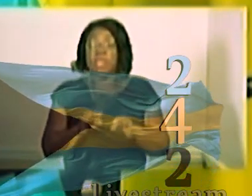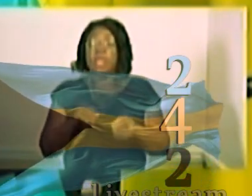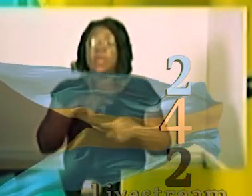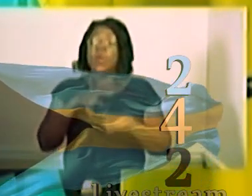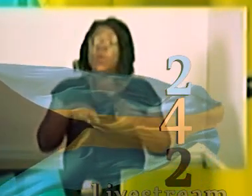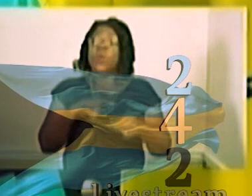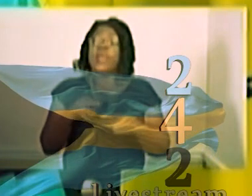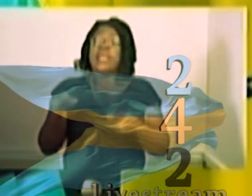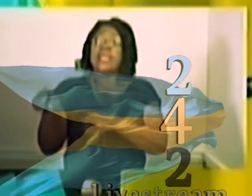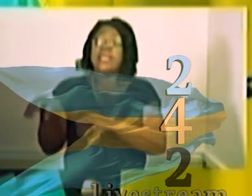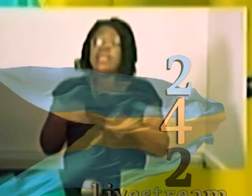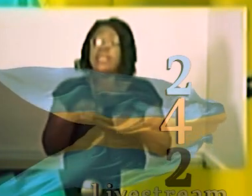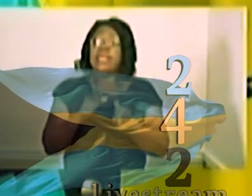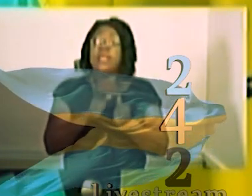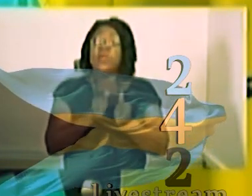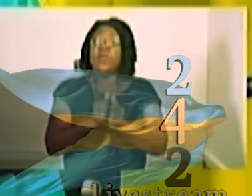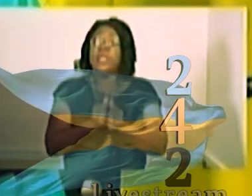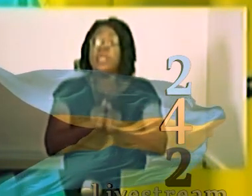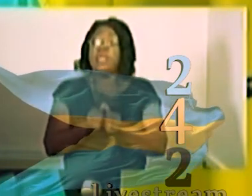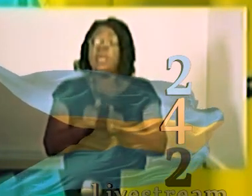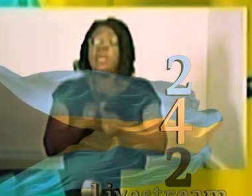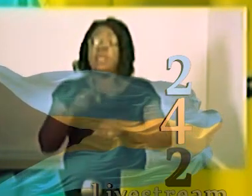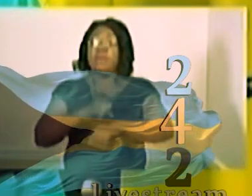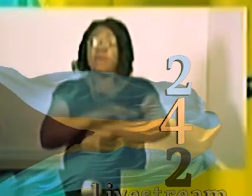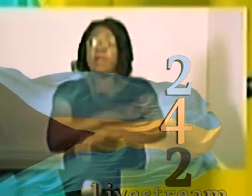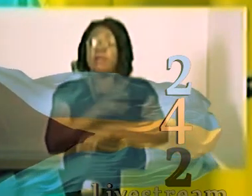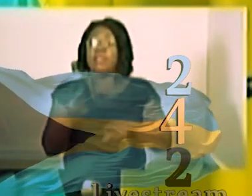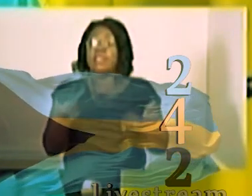when dealing with an outbreak such as this.